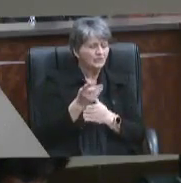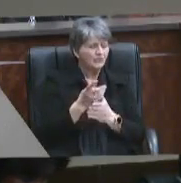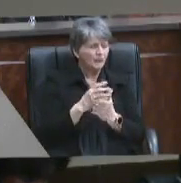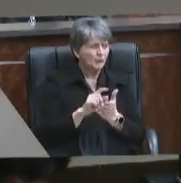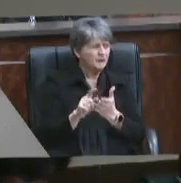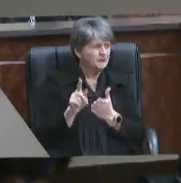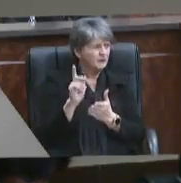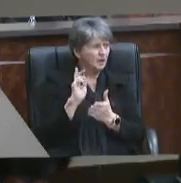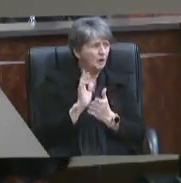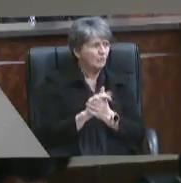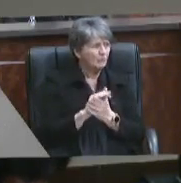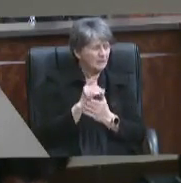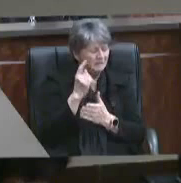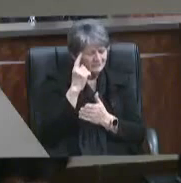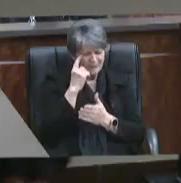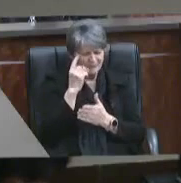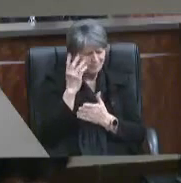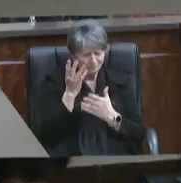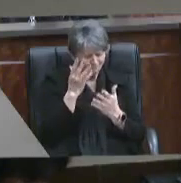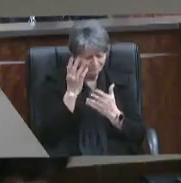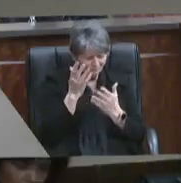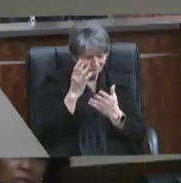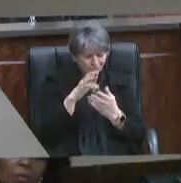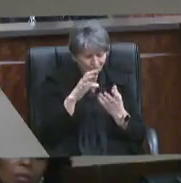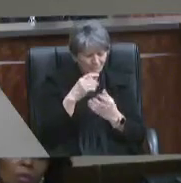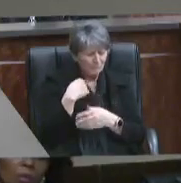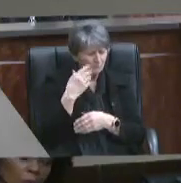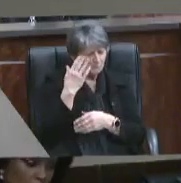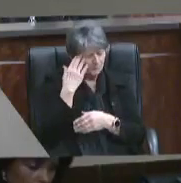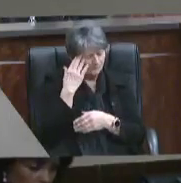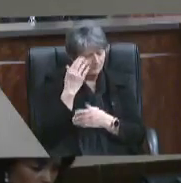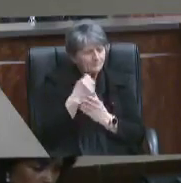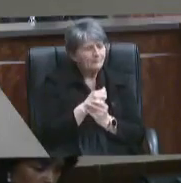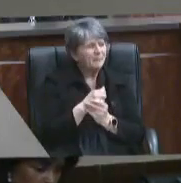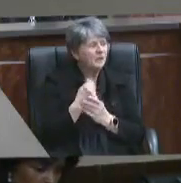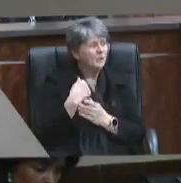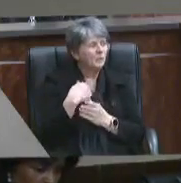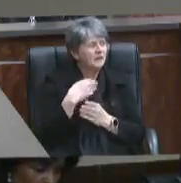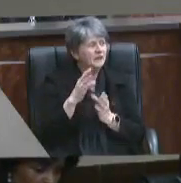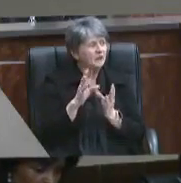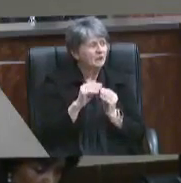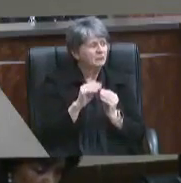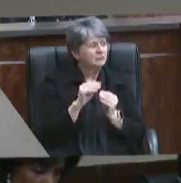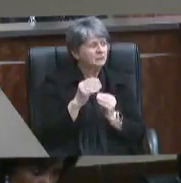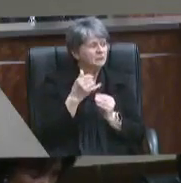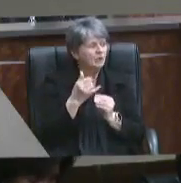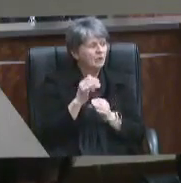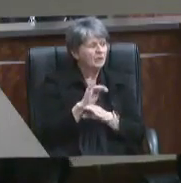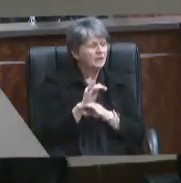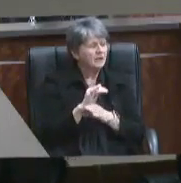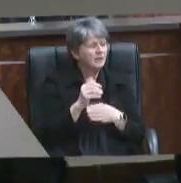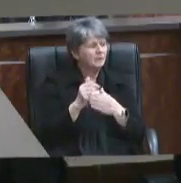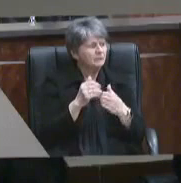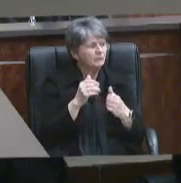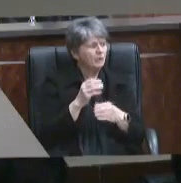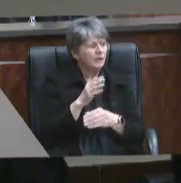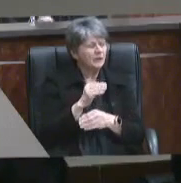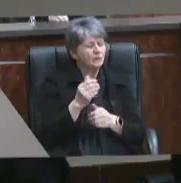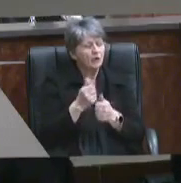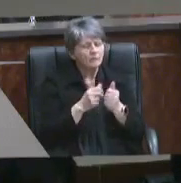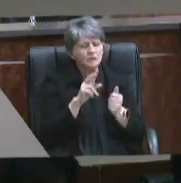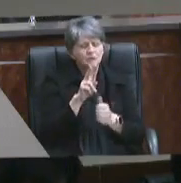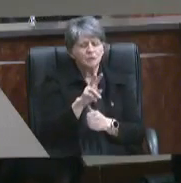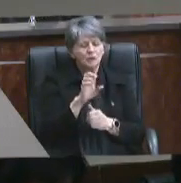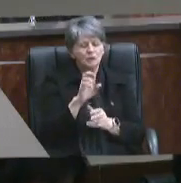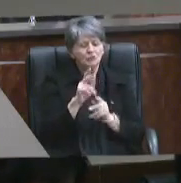ago, time kind of stands still in my mind. We had a conference call the night before. On that call, there's almost 200 people on